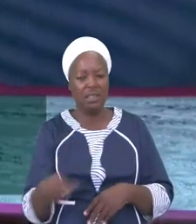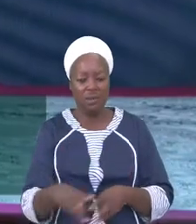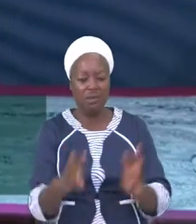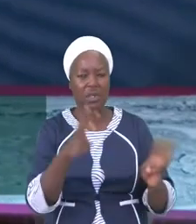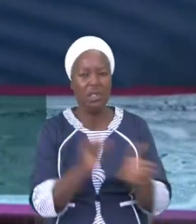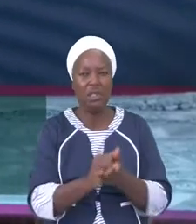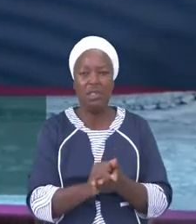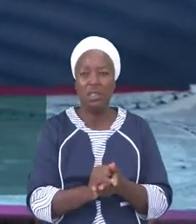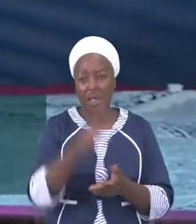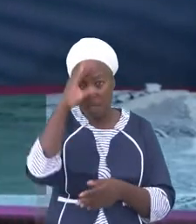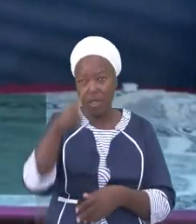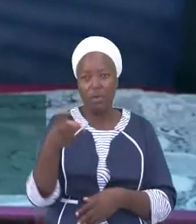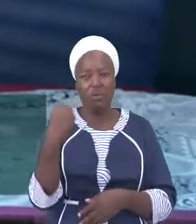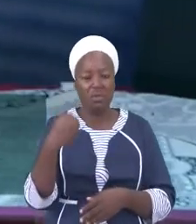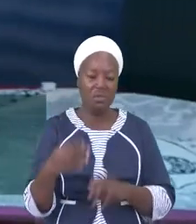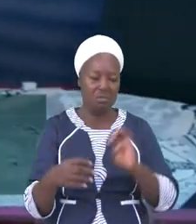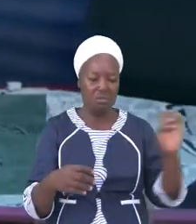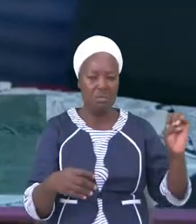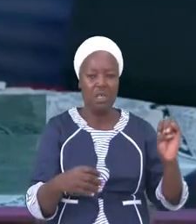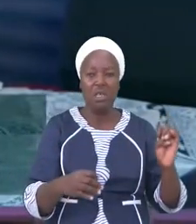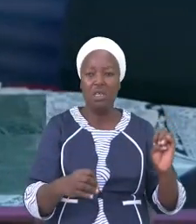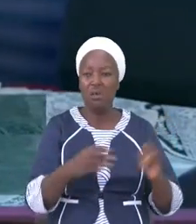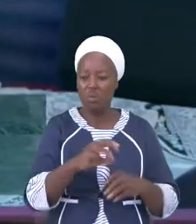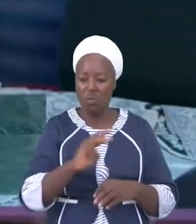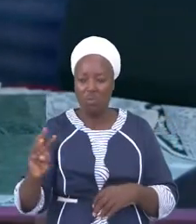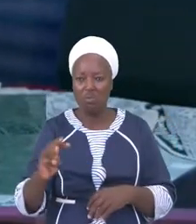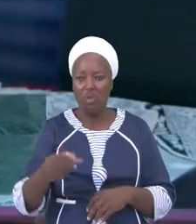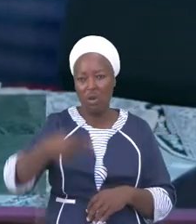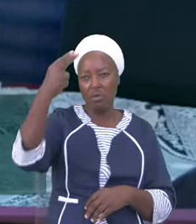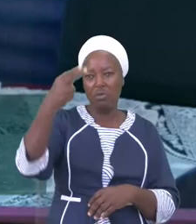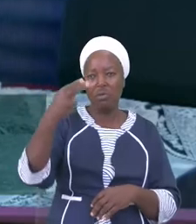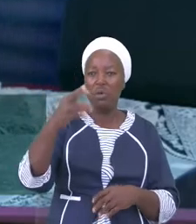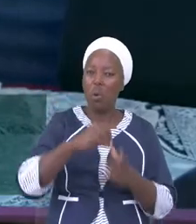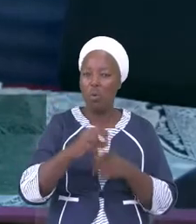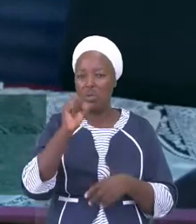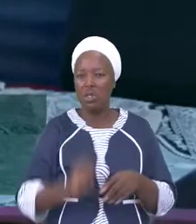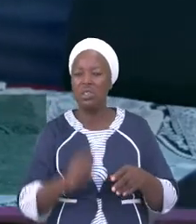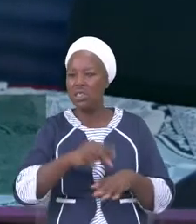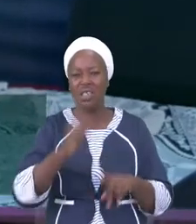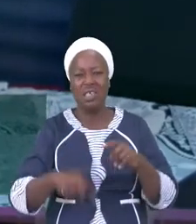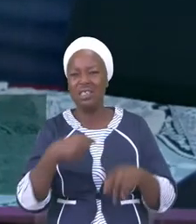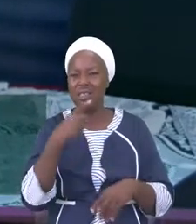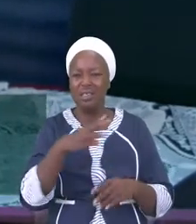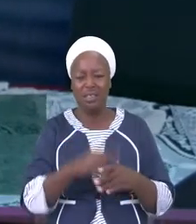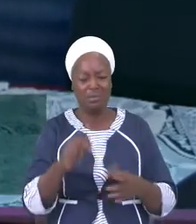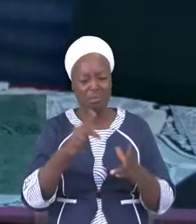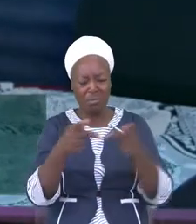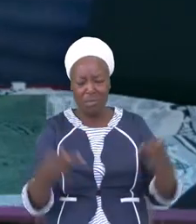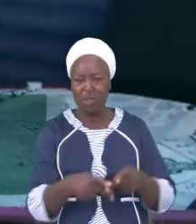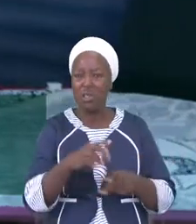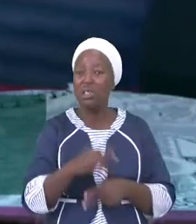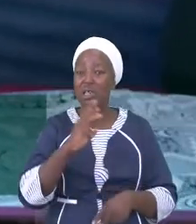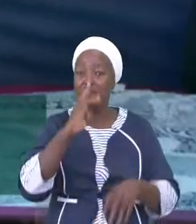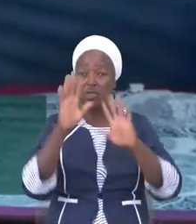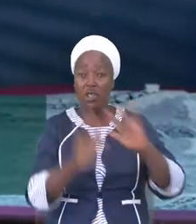was, east or west, north or south. He couldn't tell the position in the sea because